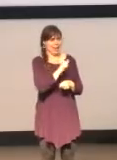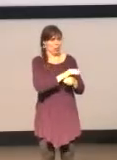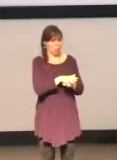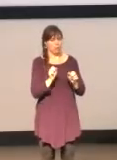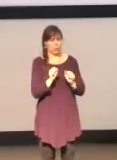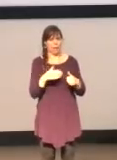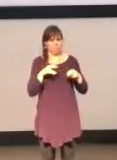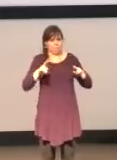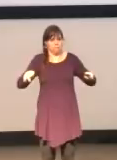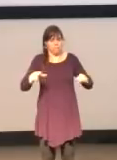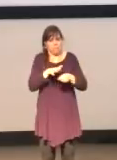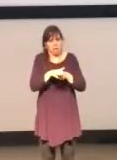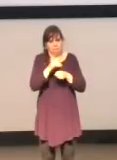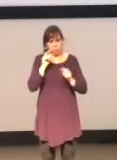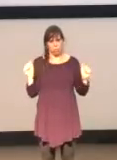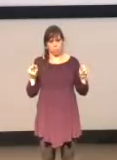forward.